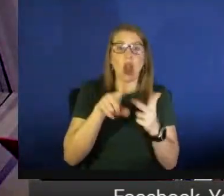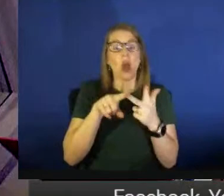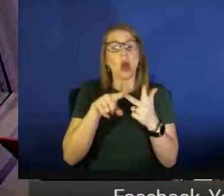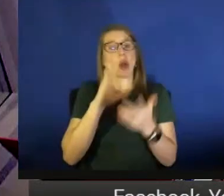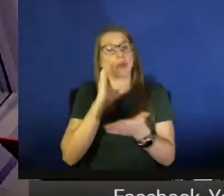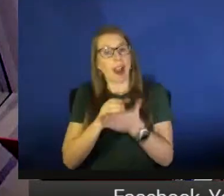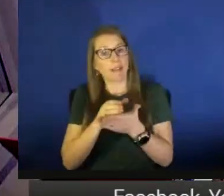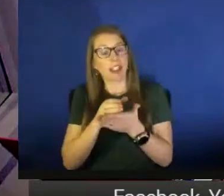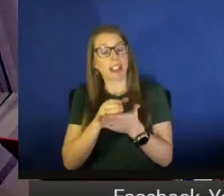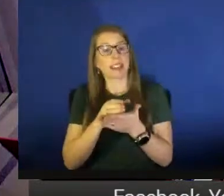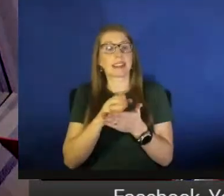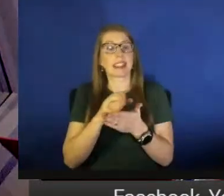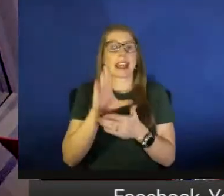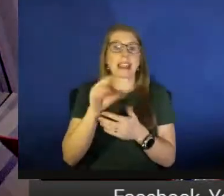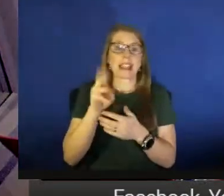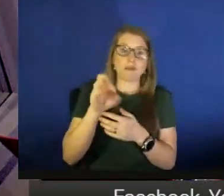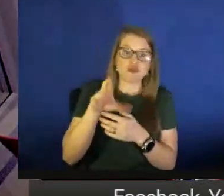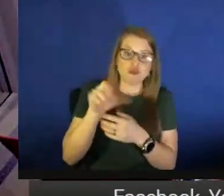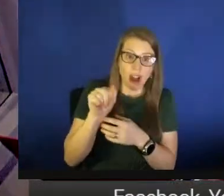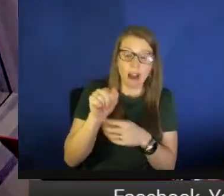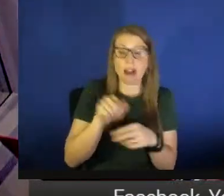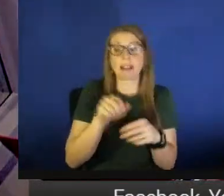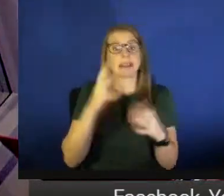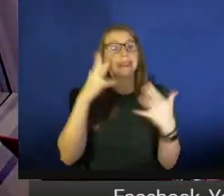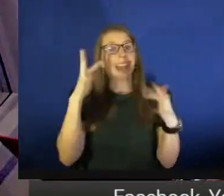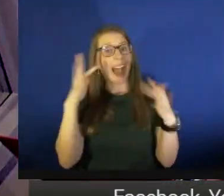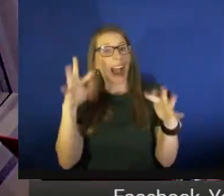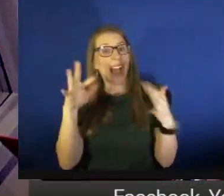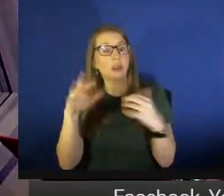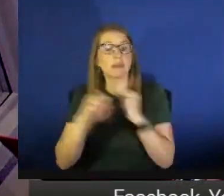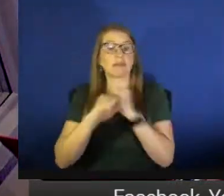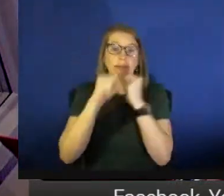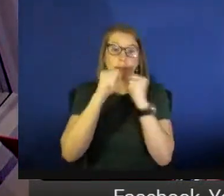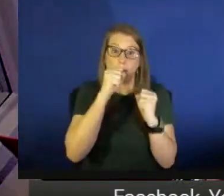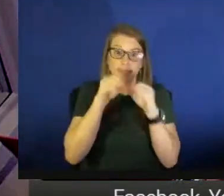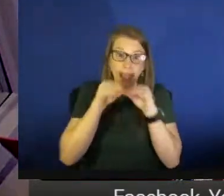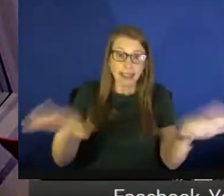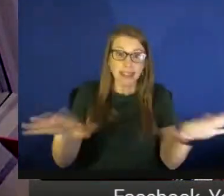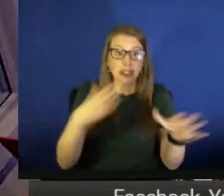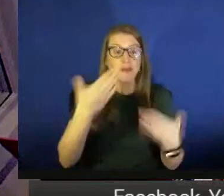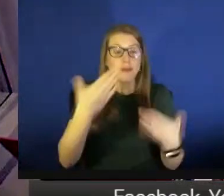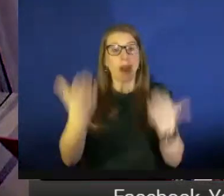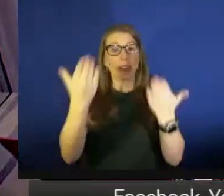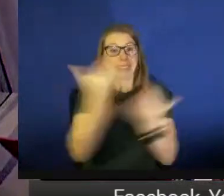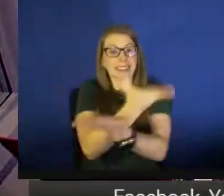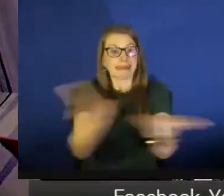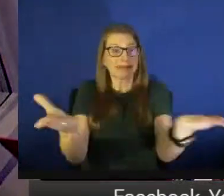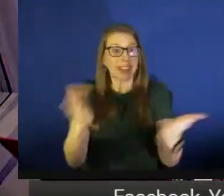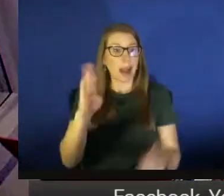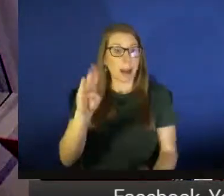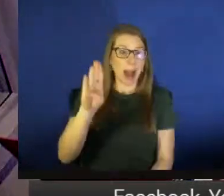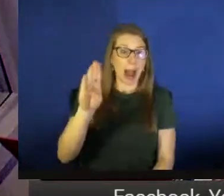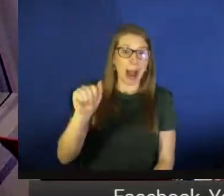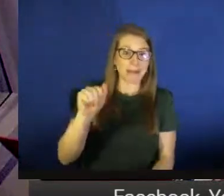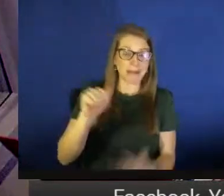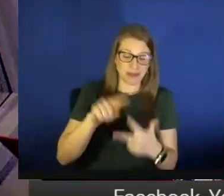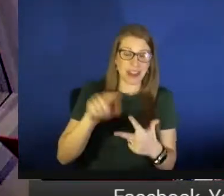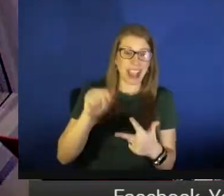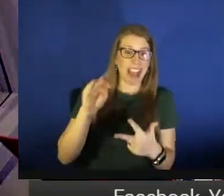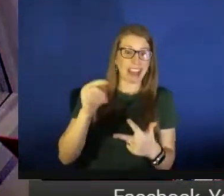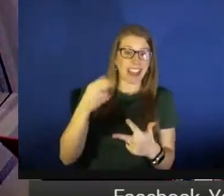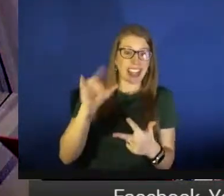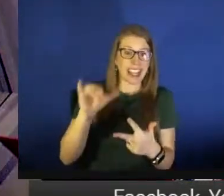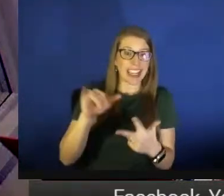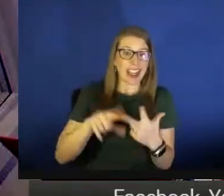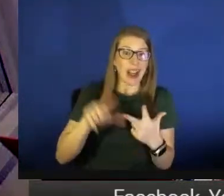see, the sounds you hear out on our podcast. So we want to say good morning to those guys, Bob, Anthony, Mike, Logan. Thanks so much, guys, for doing what you do day in and